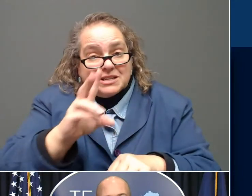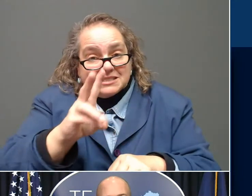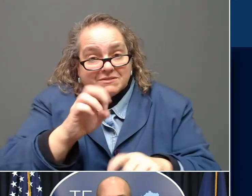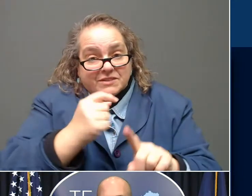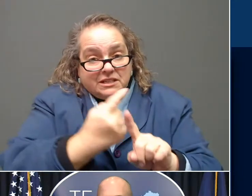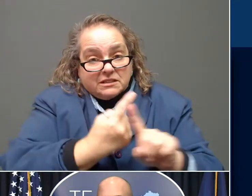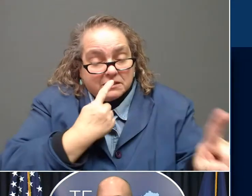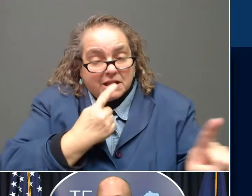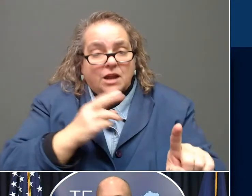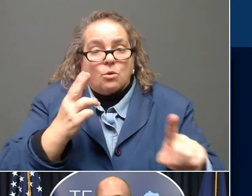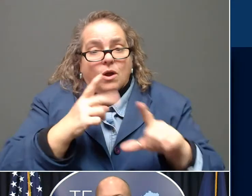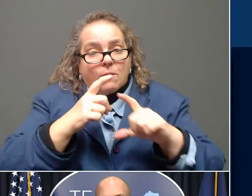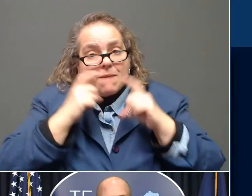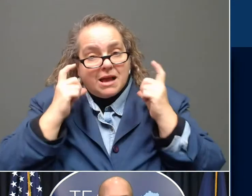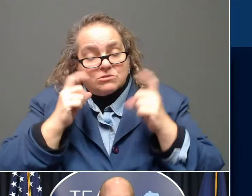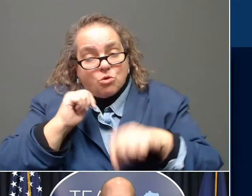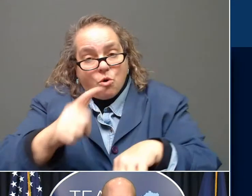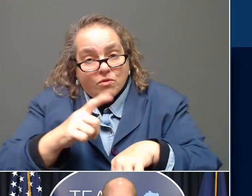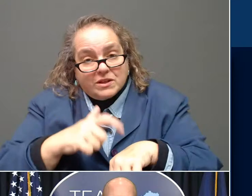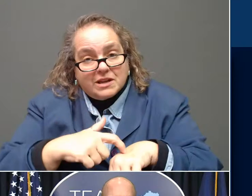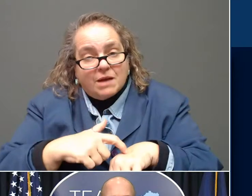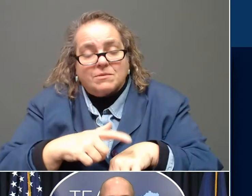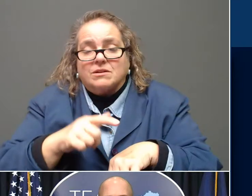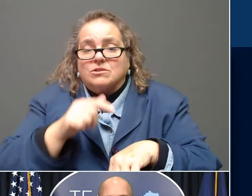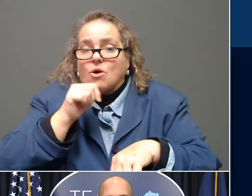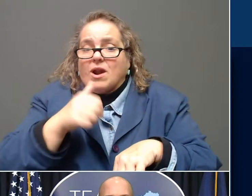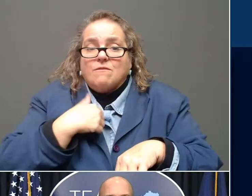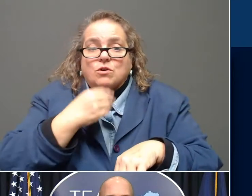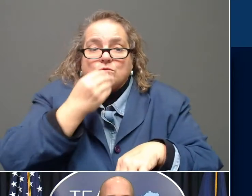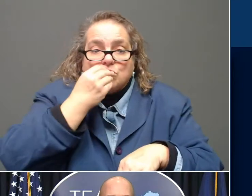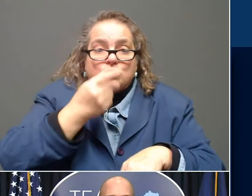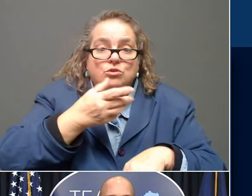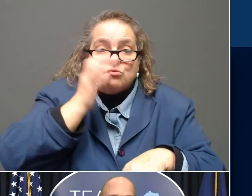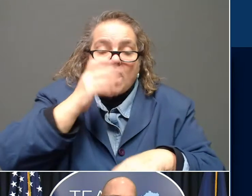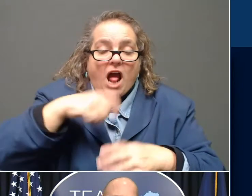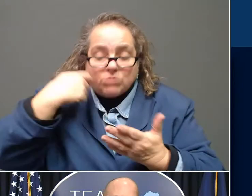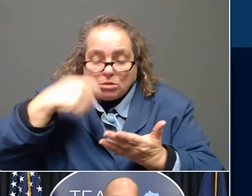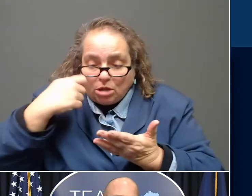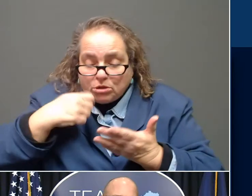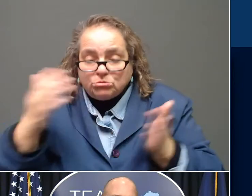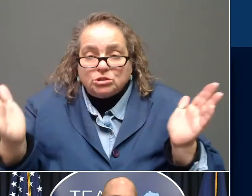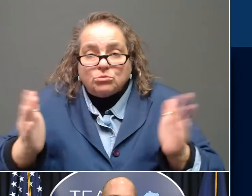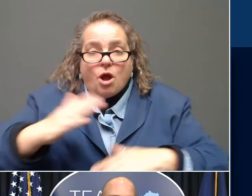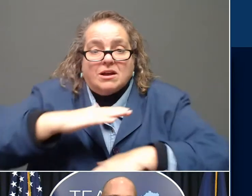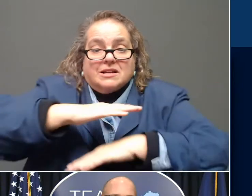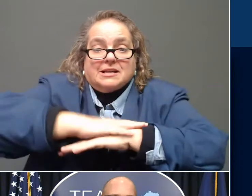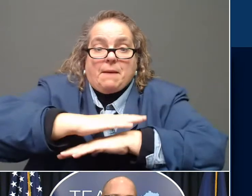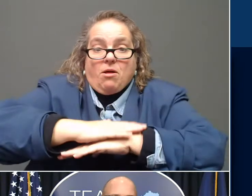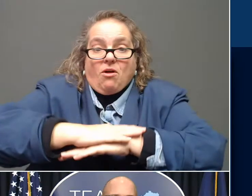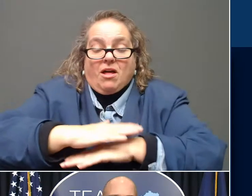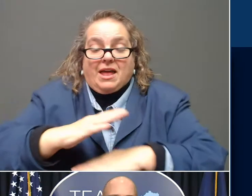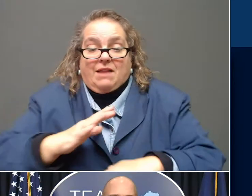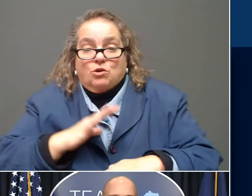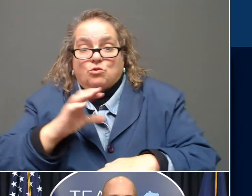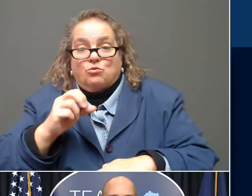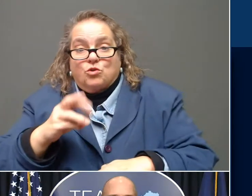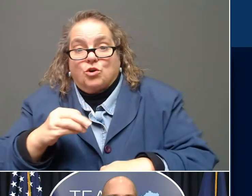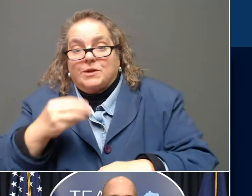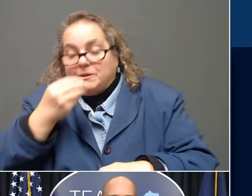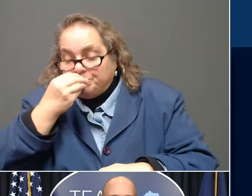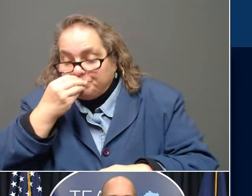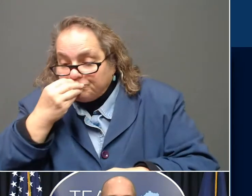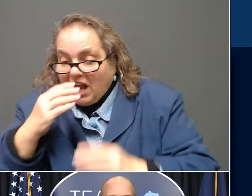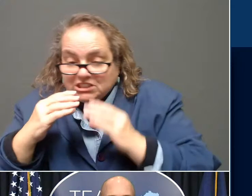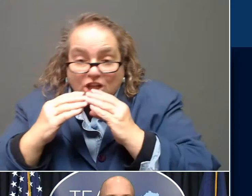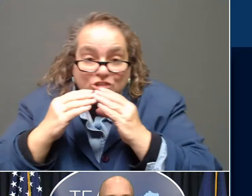mix and match different families. That's how we get super spreader events and have the virus start to take off again. So the governor celebrated with